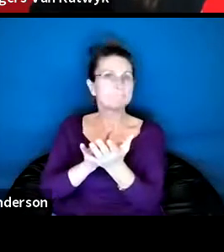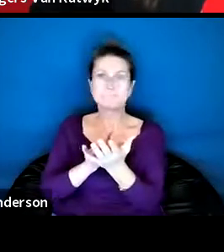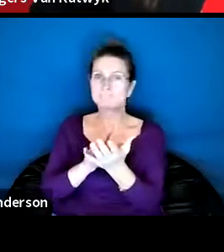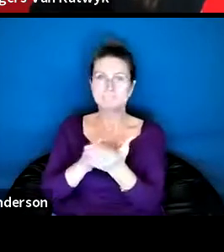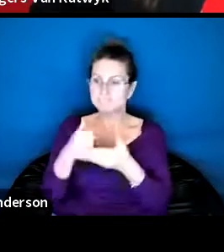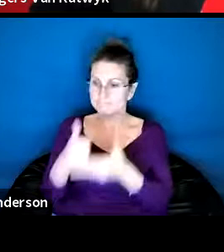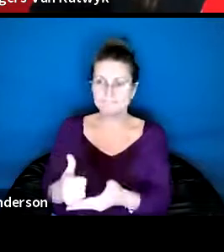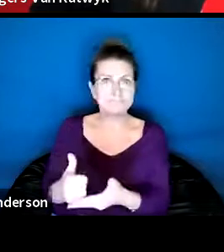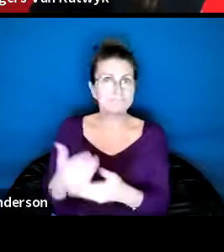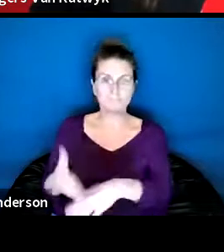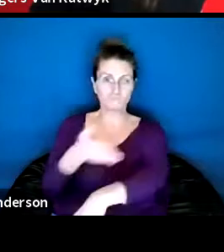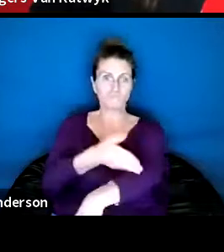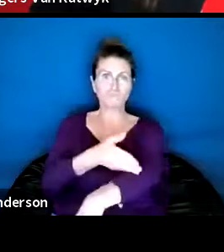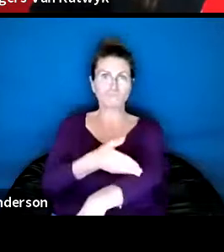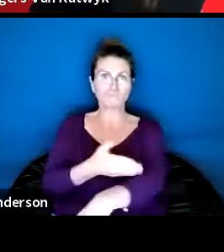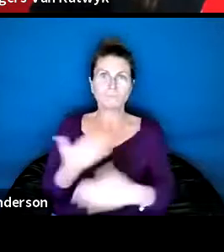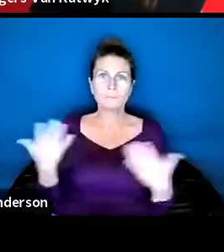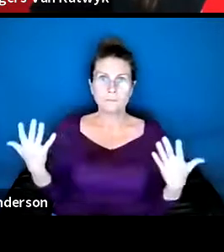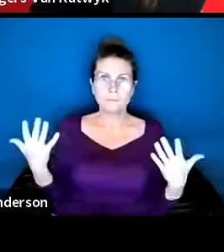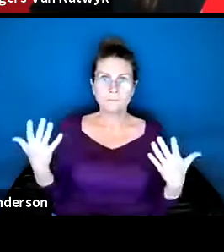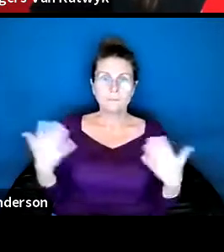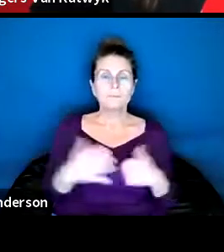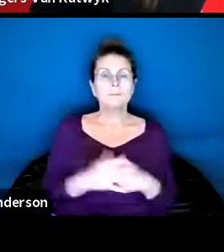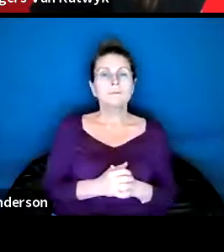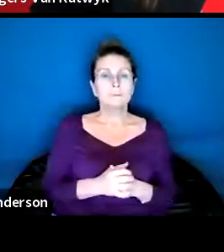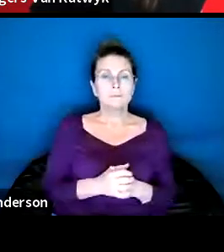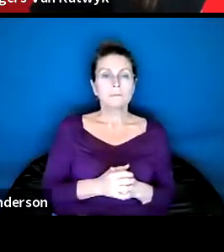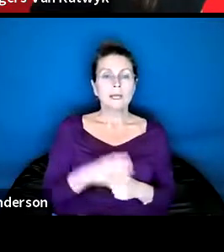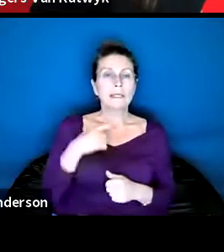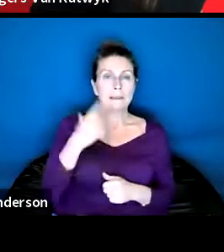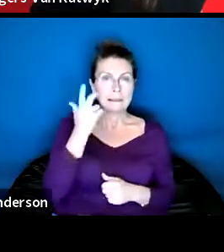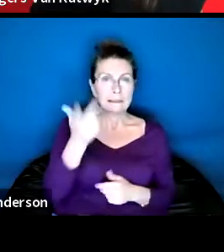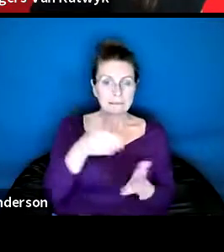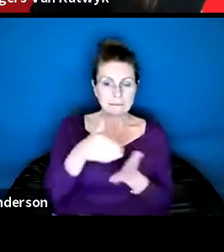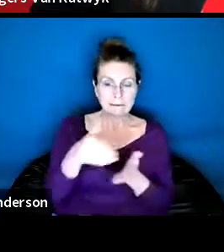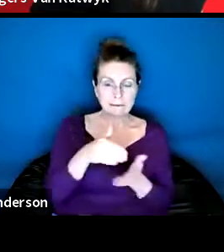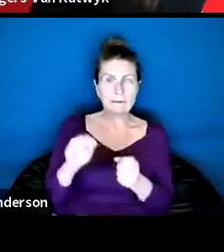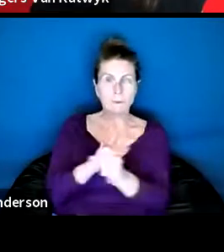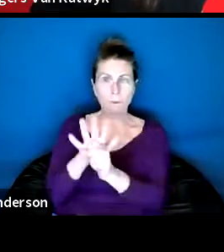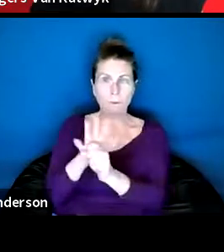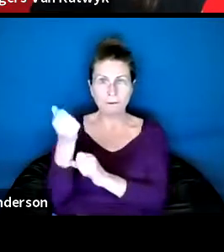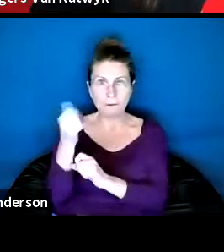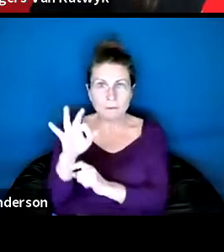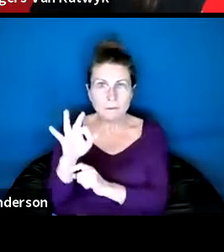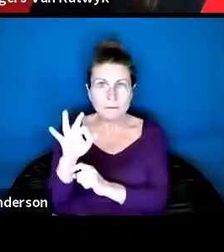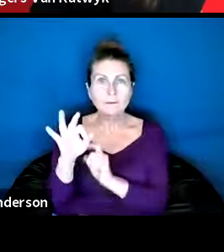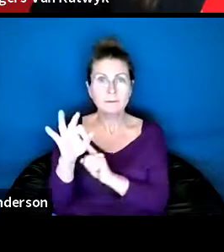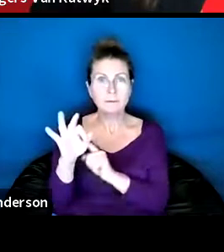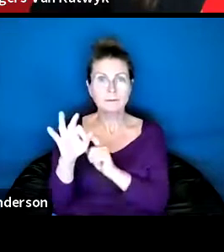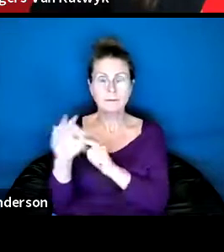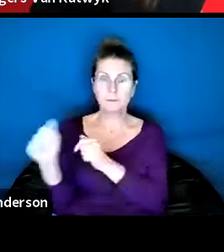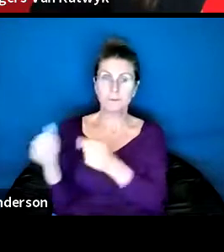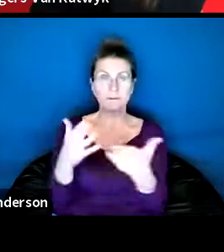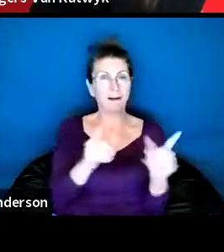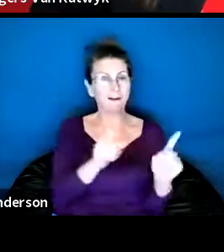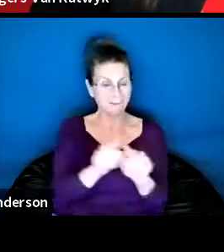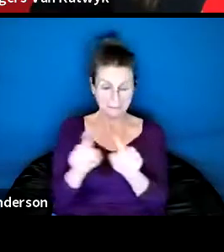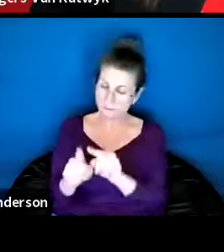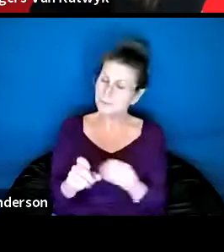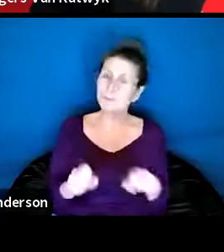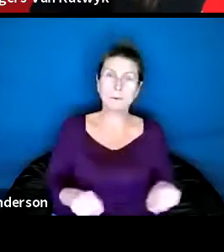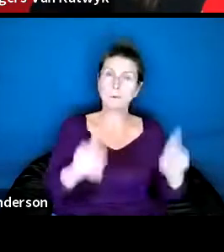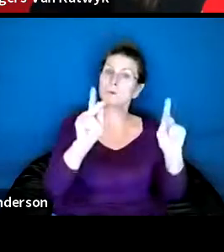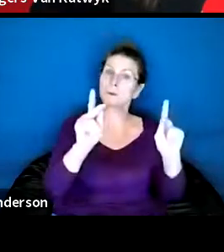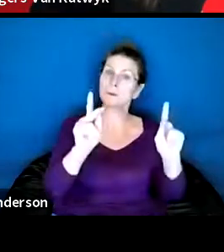of a co-infection. But I really see COVID-19 presenting major opportunities to leverage the